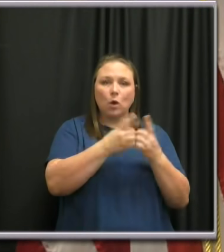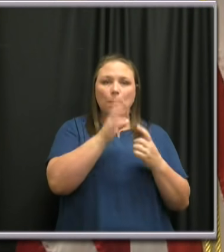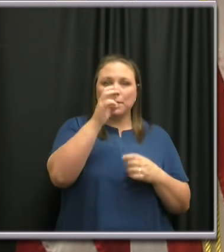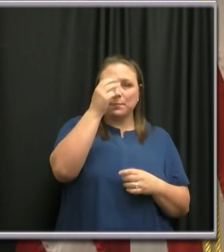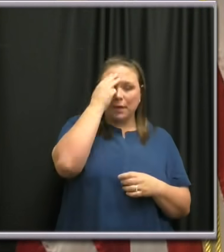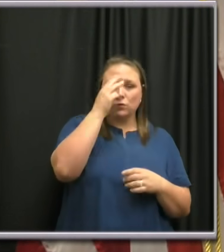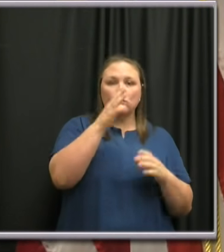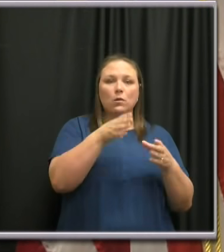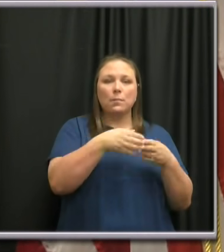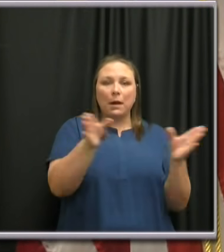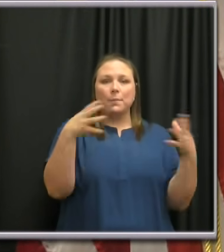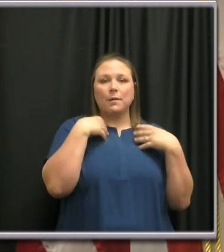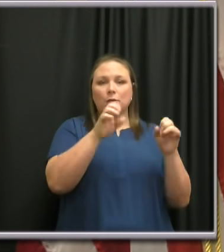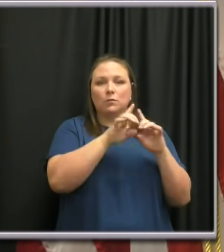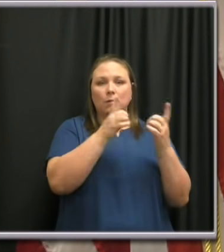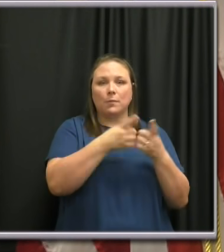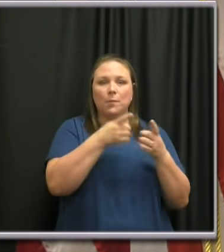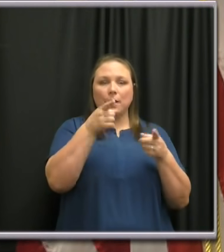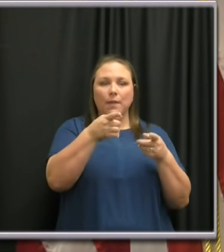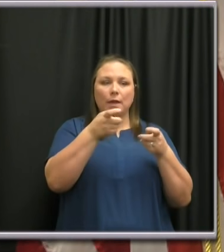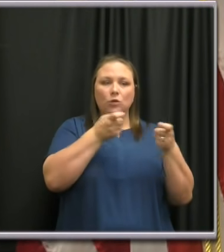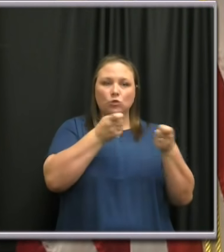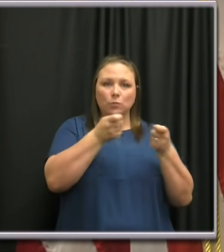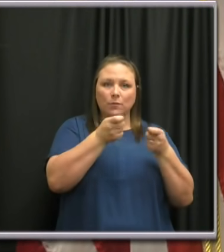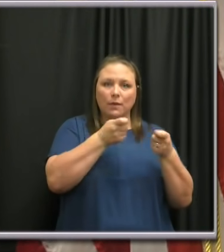is directly supervised